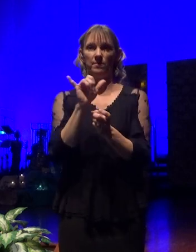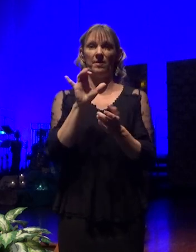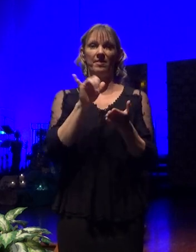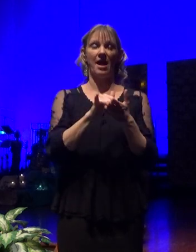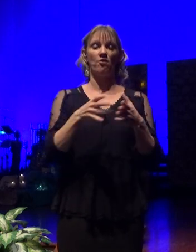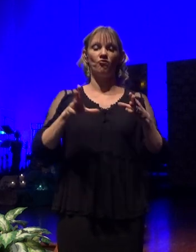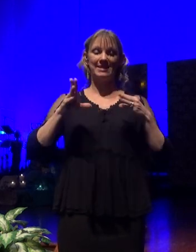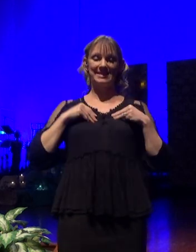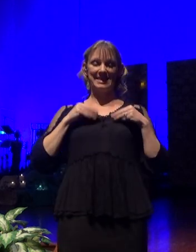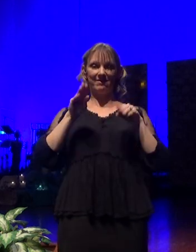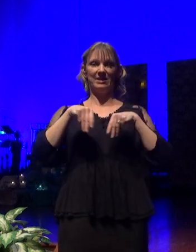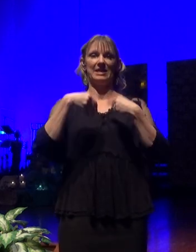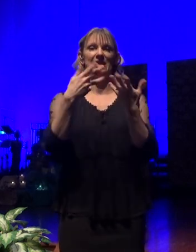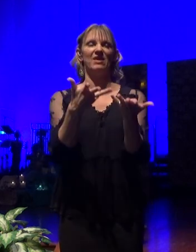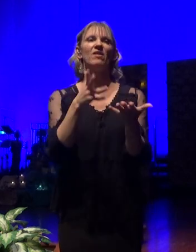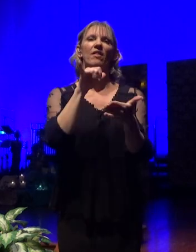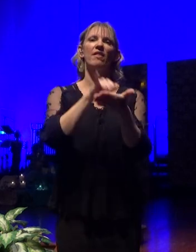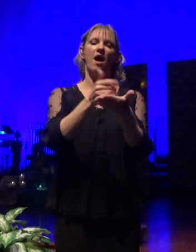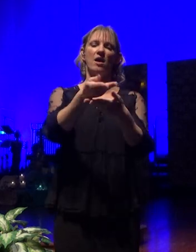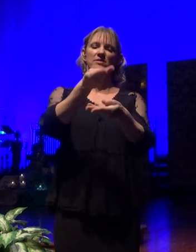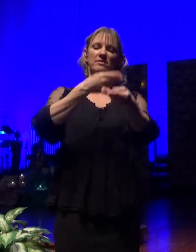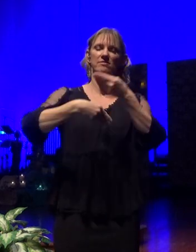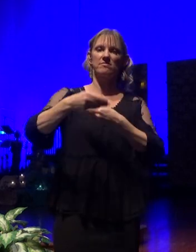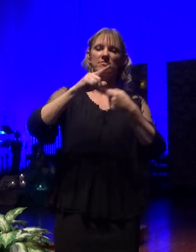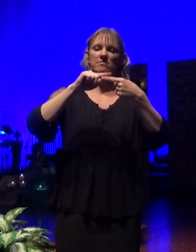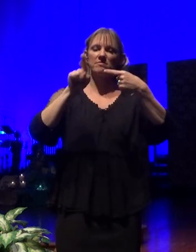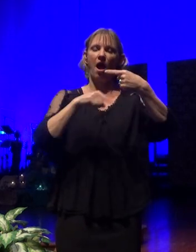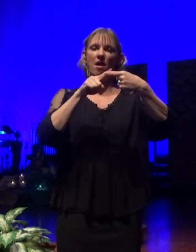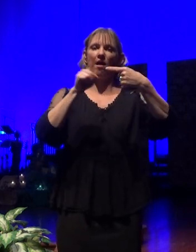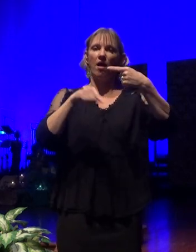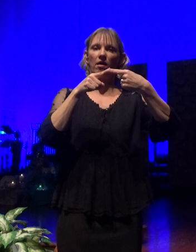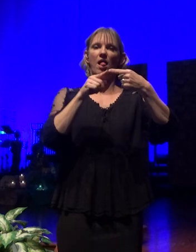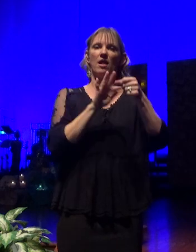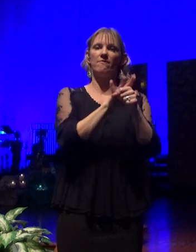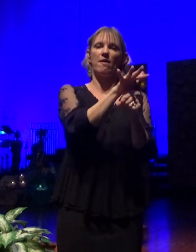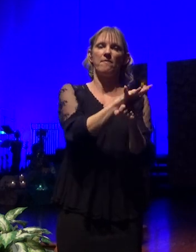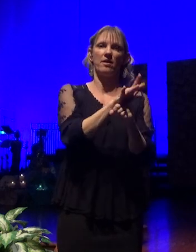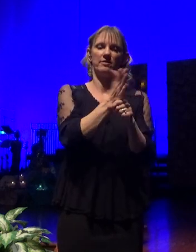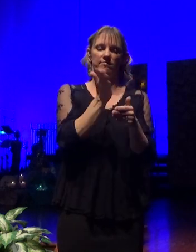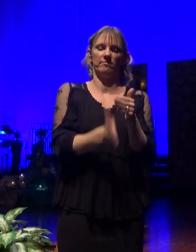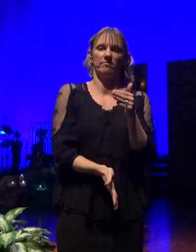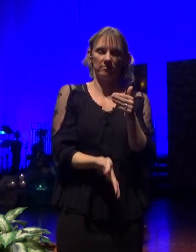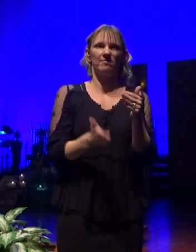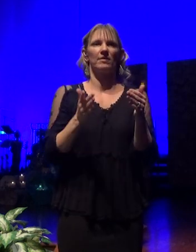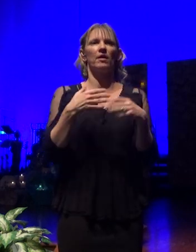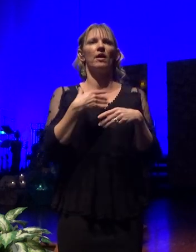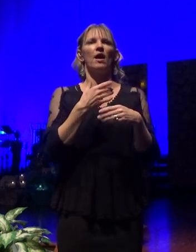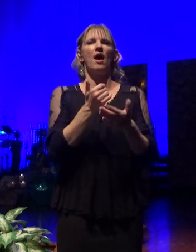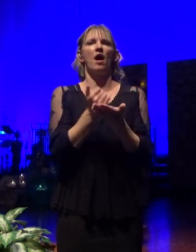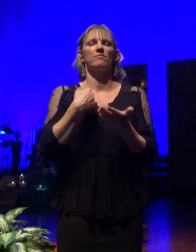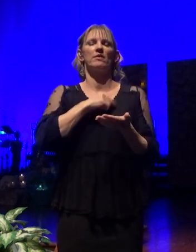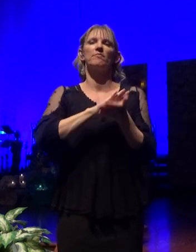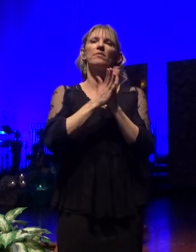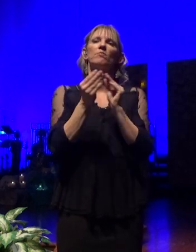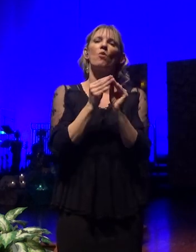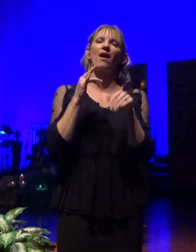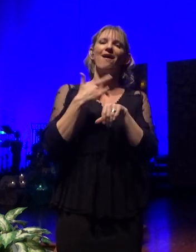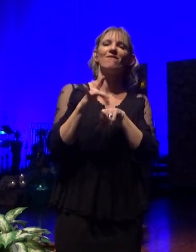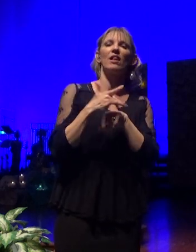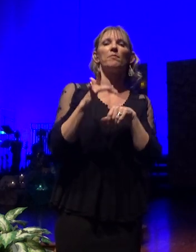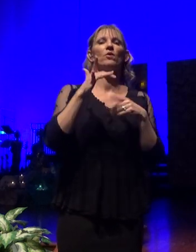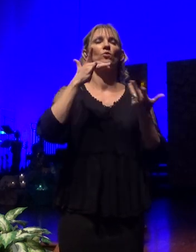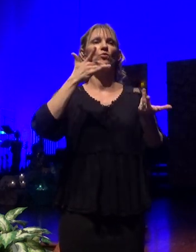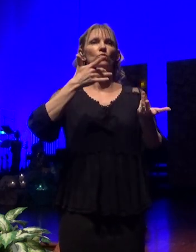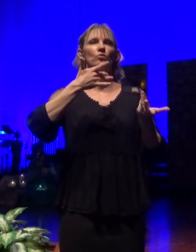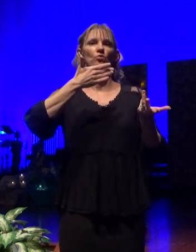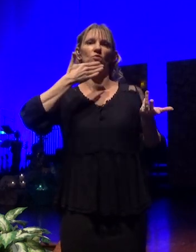and giving completes the cycle of abundance and makes us even more available to the good that God is that